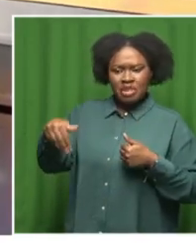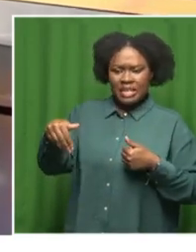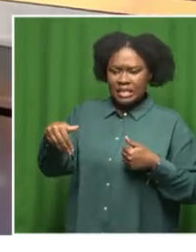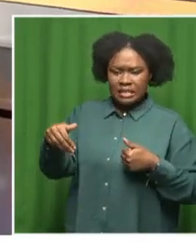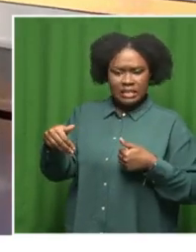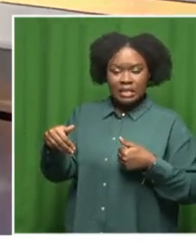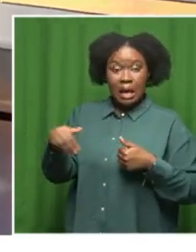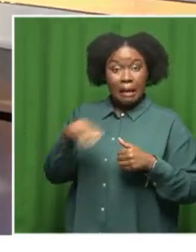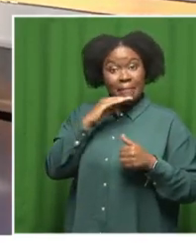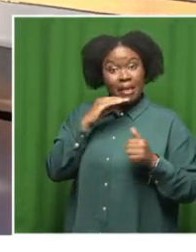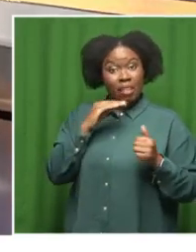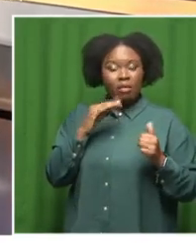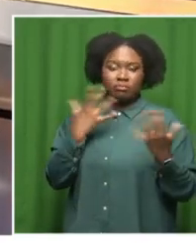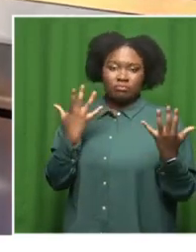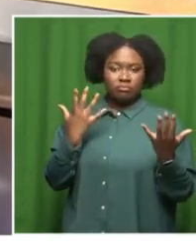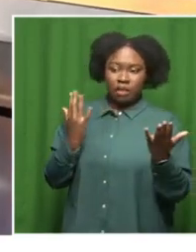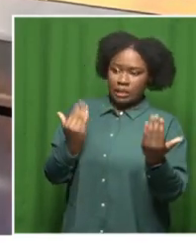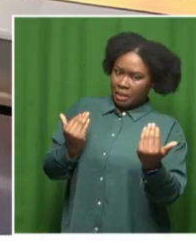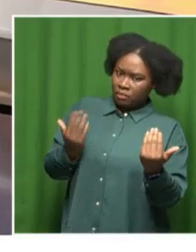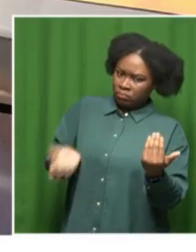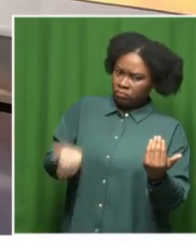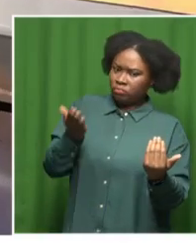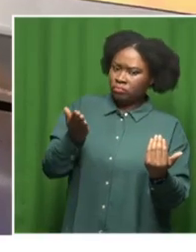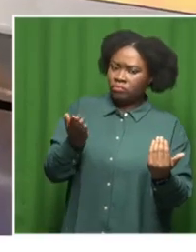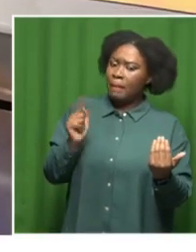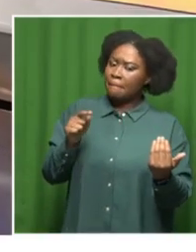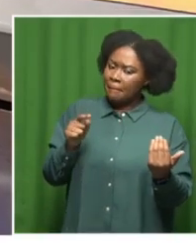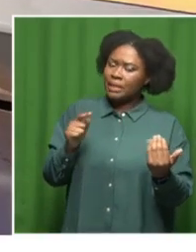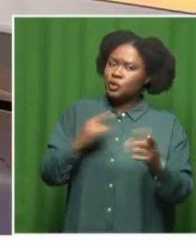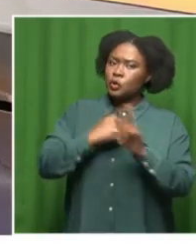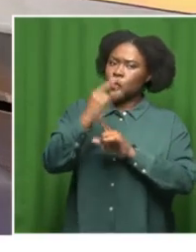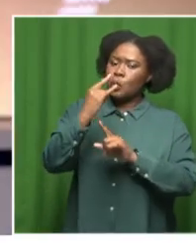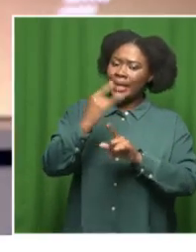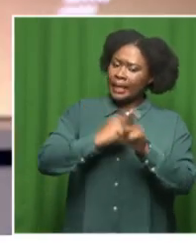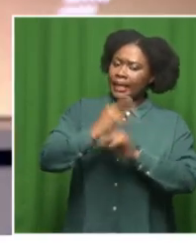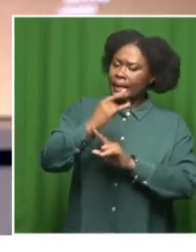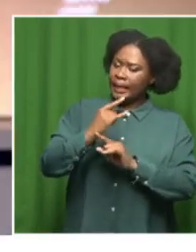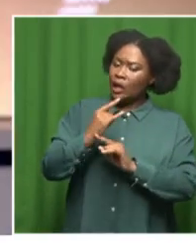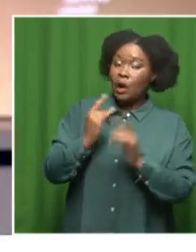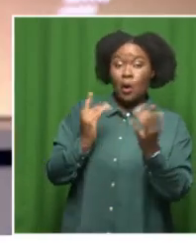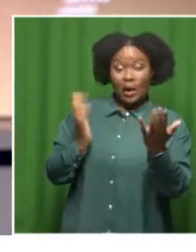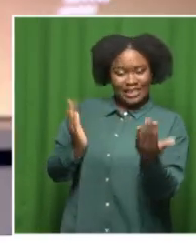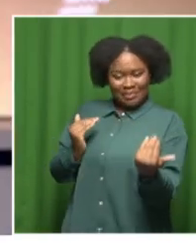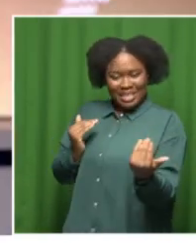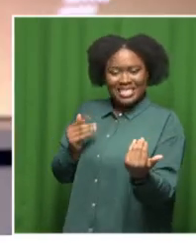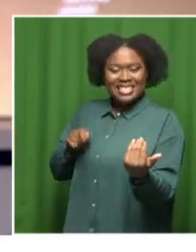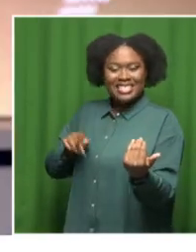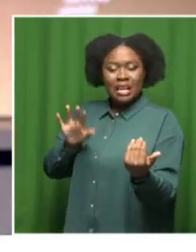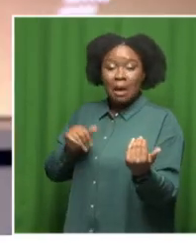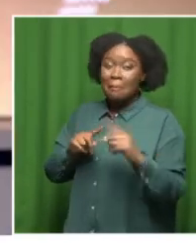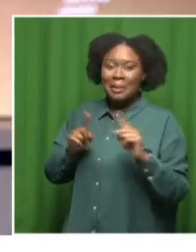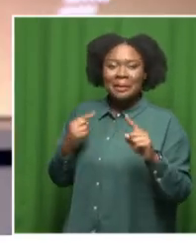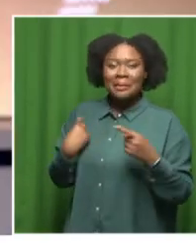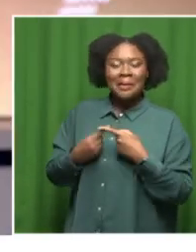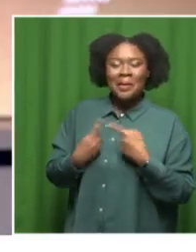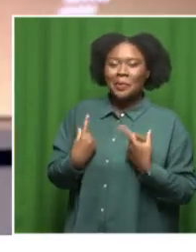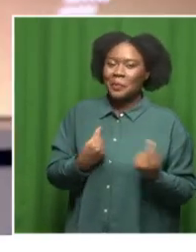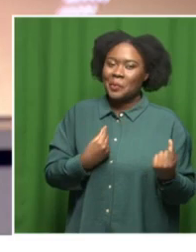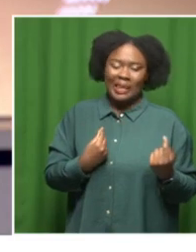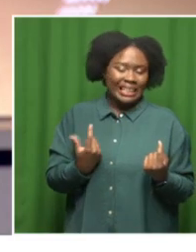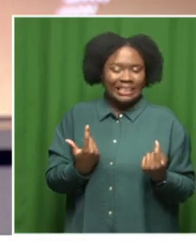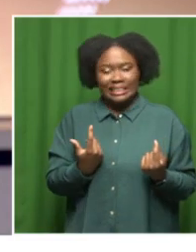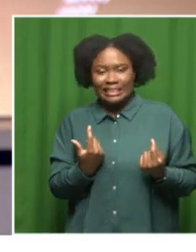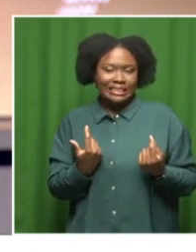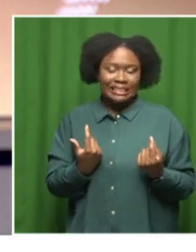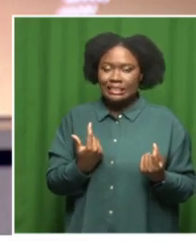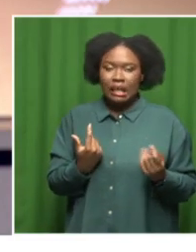and the expectation with that title is that you should go to a tournament, compete and win it. And the reality is, of course, that we haven't done that. So